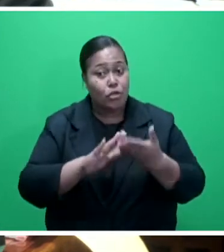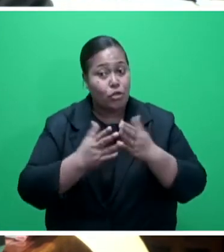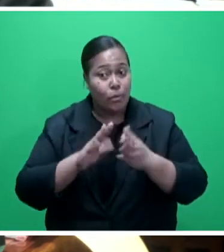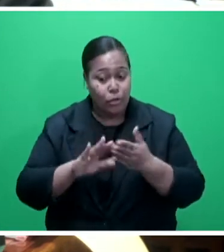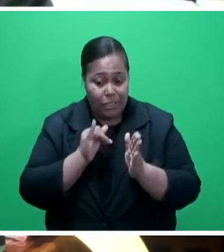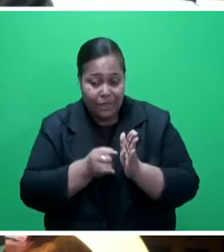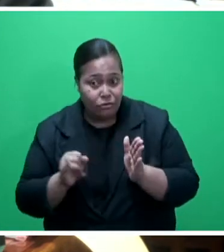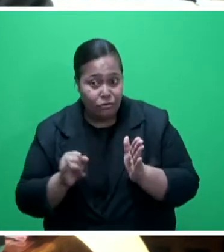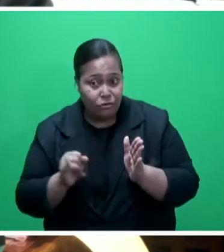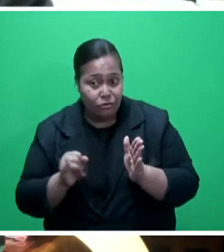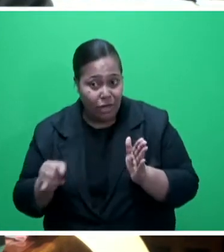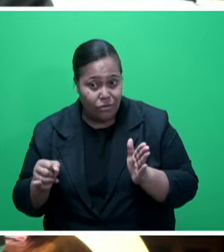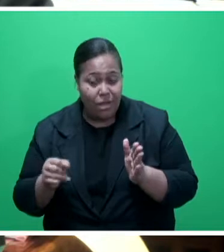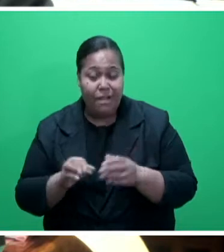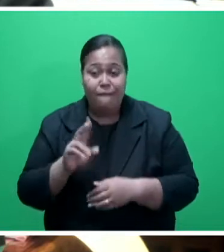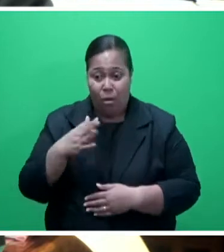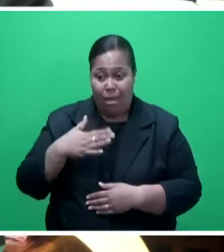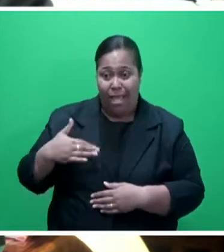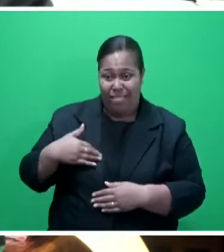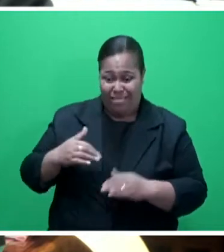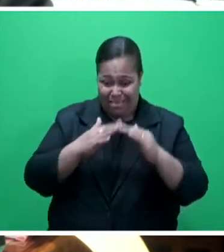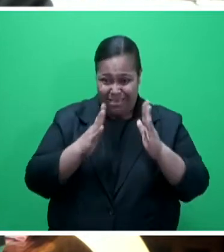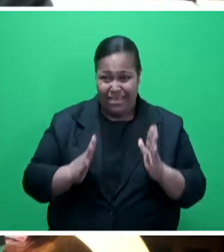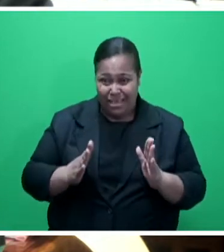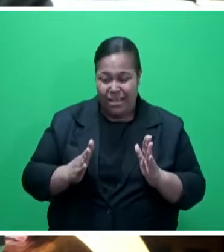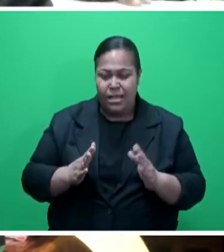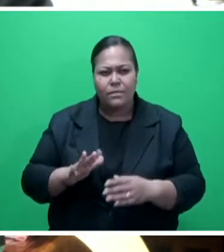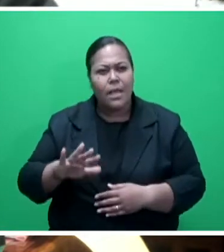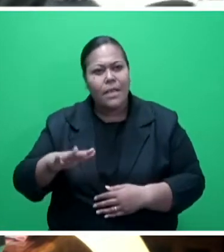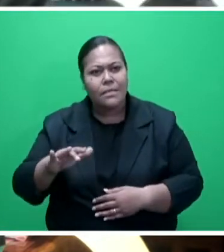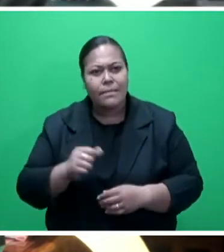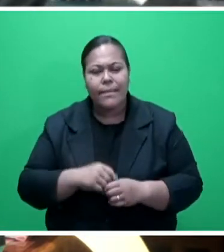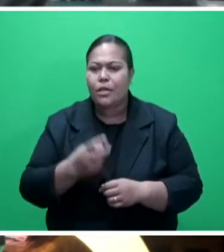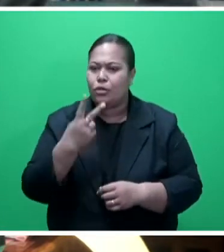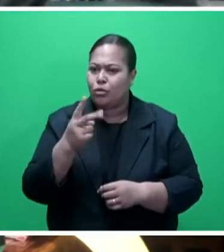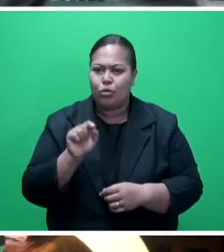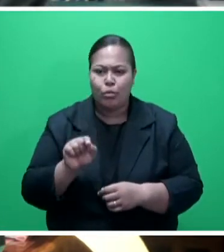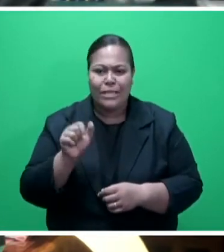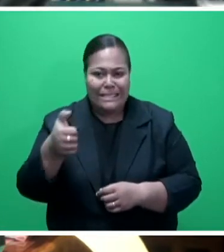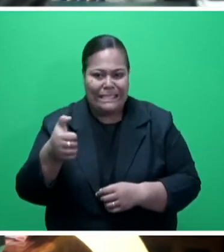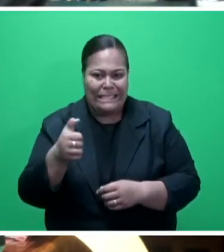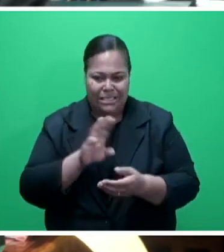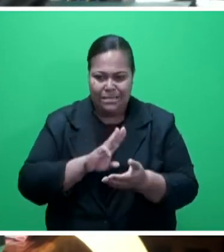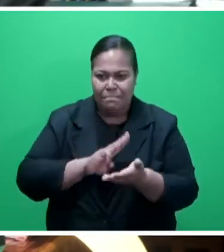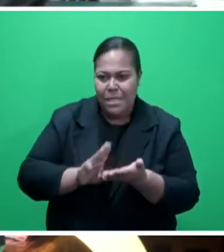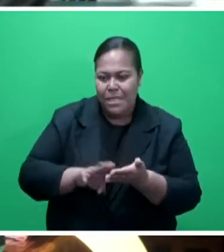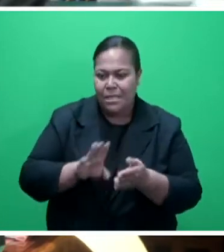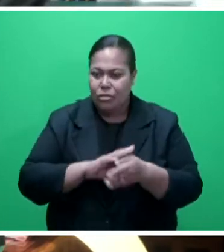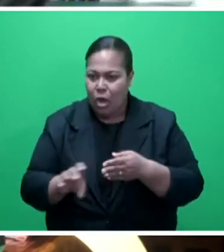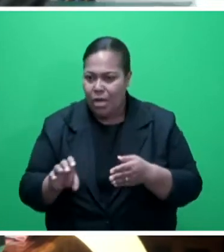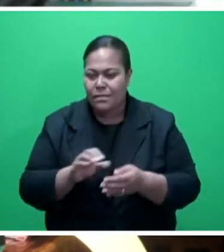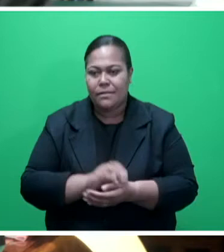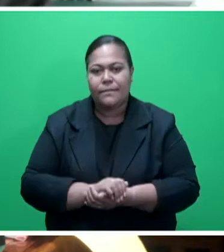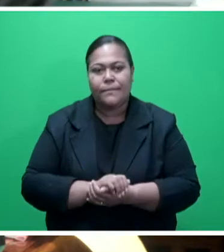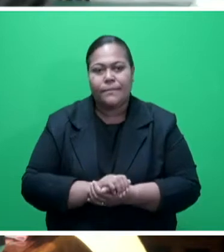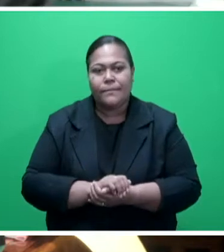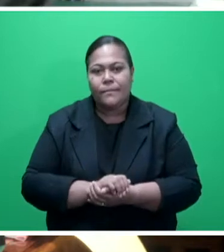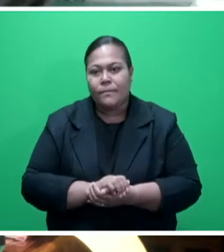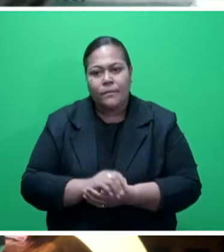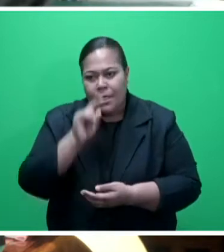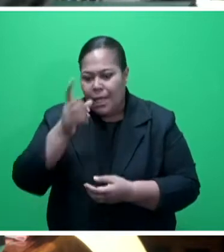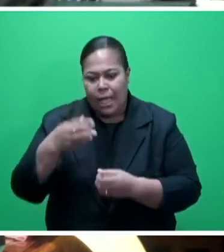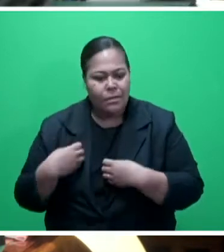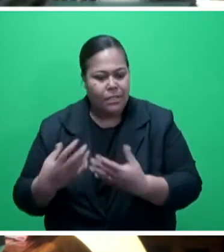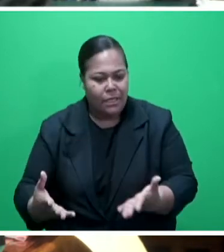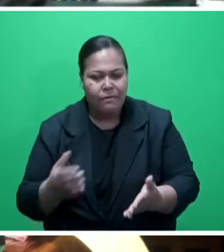infrastructure, particularly for health facilities, has been estimated at $2.6 million, disrupting the delivery of services to